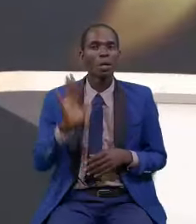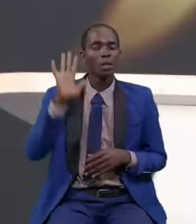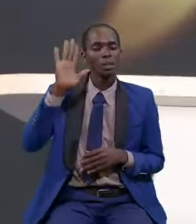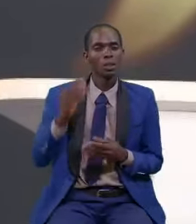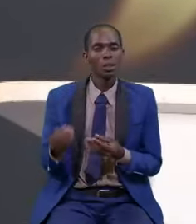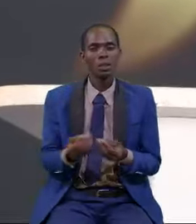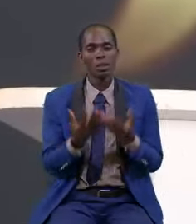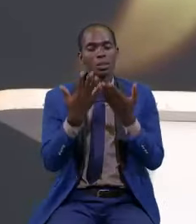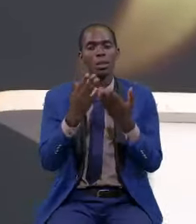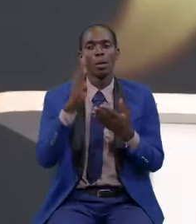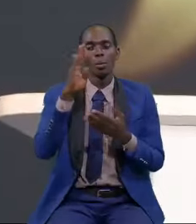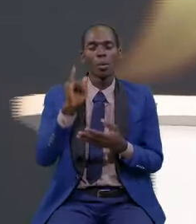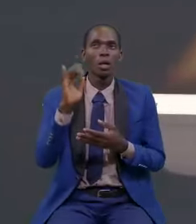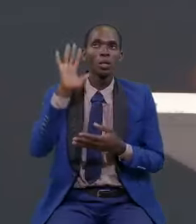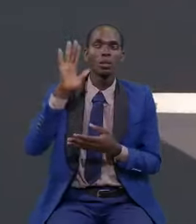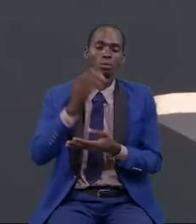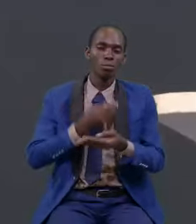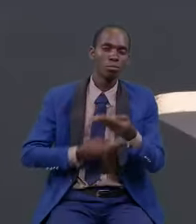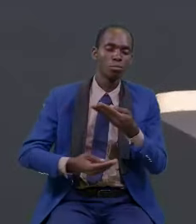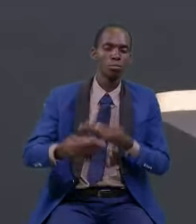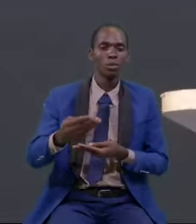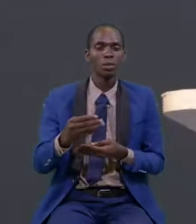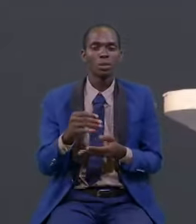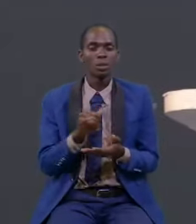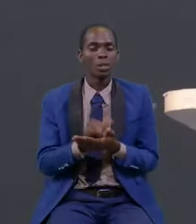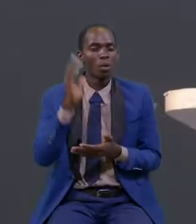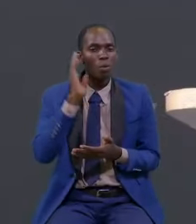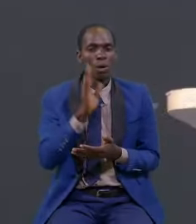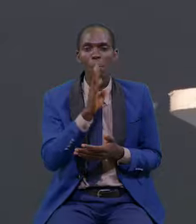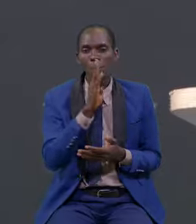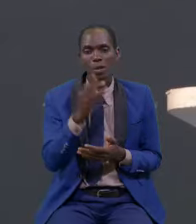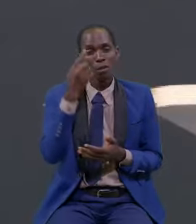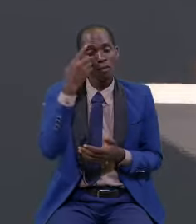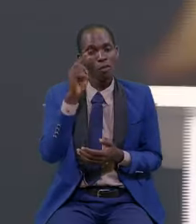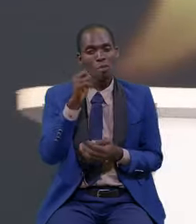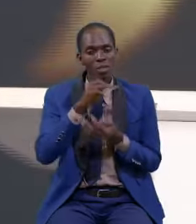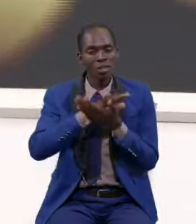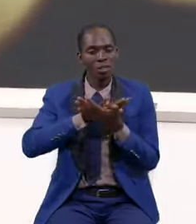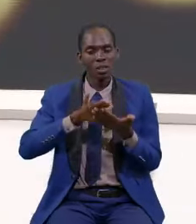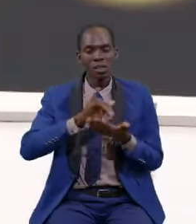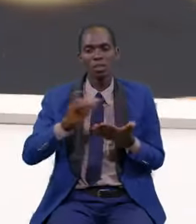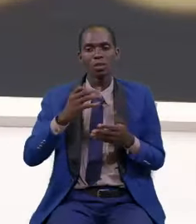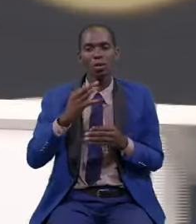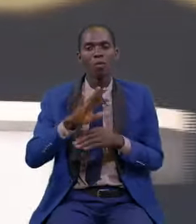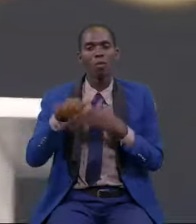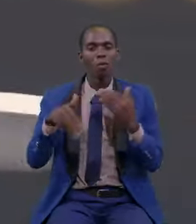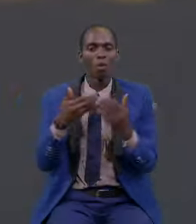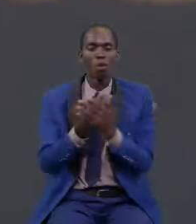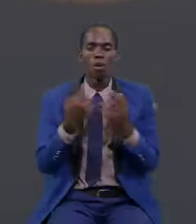that will be for the cleansing from all sin and